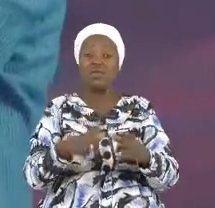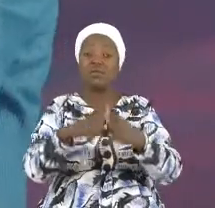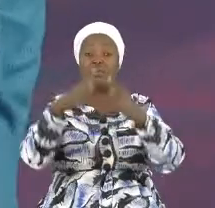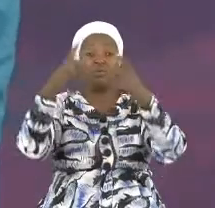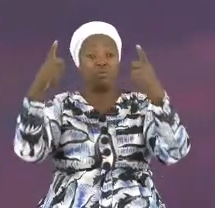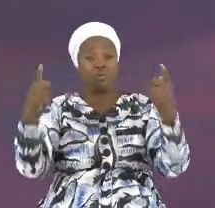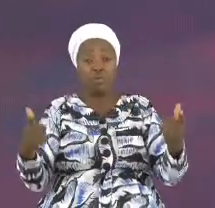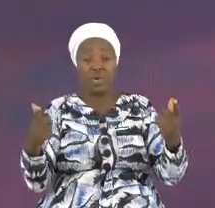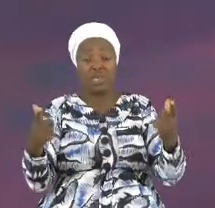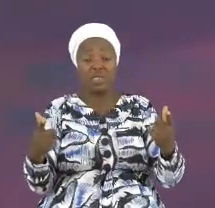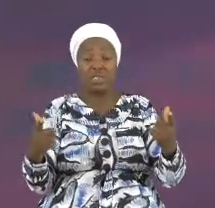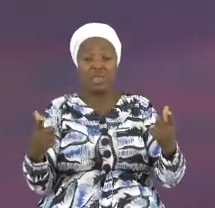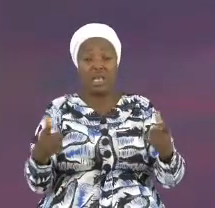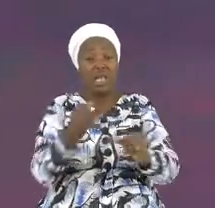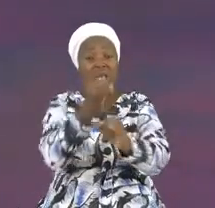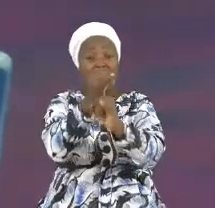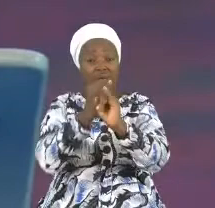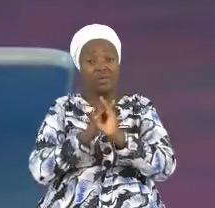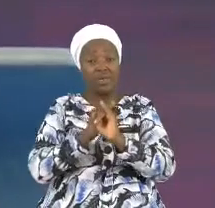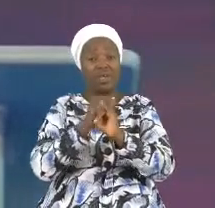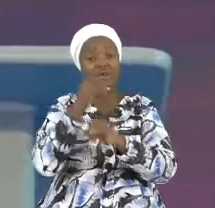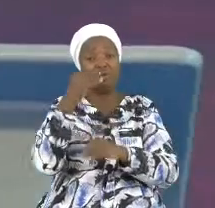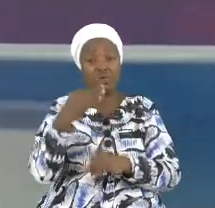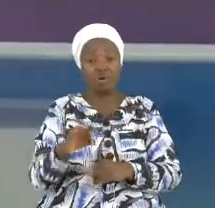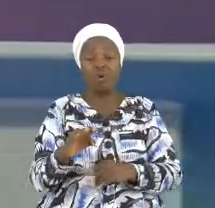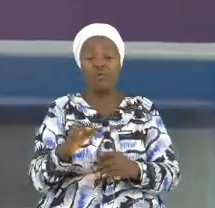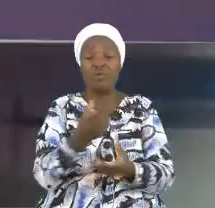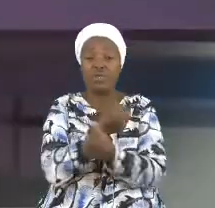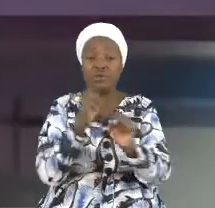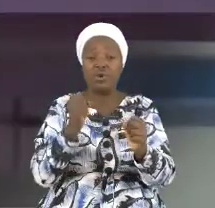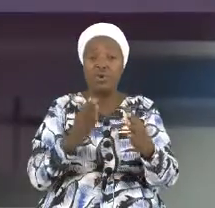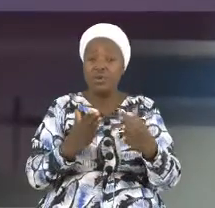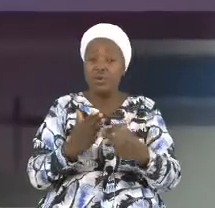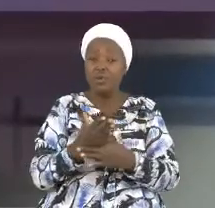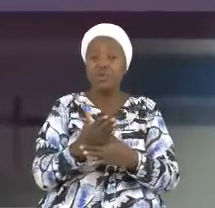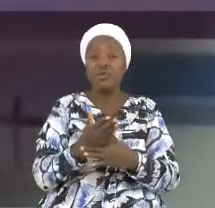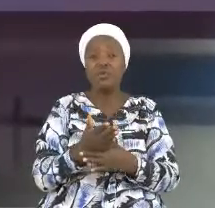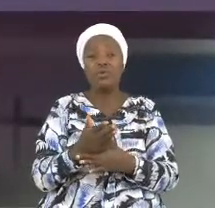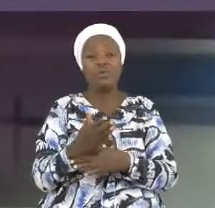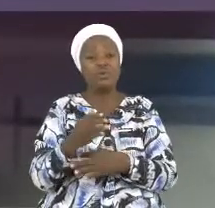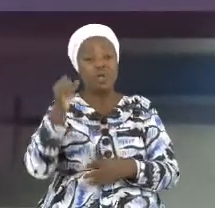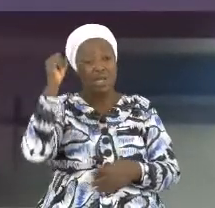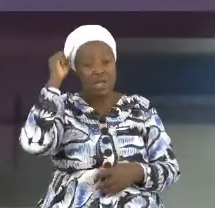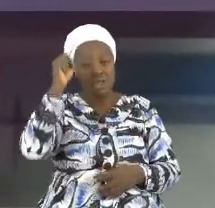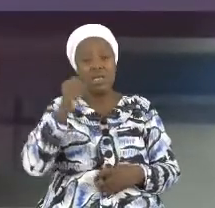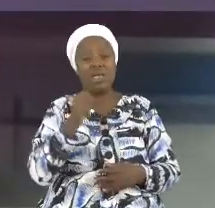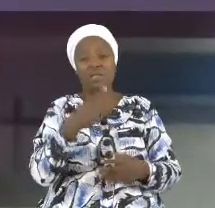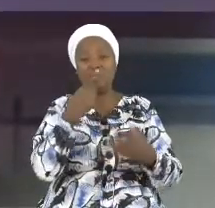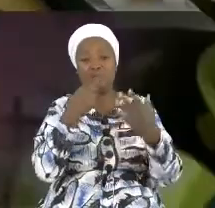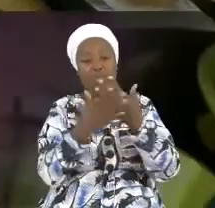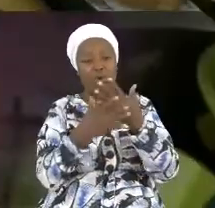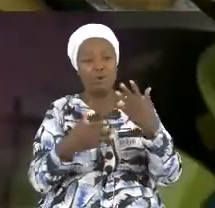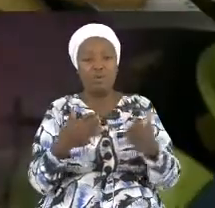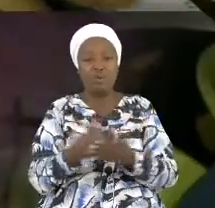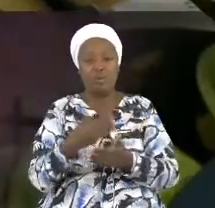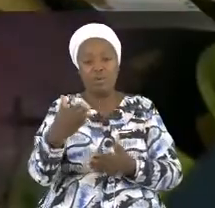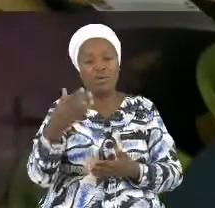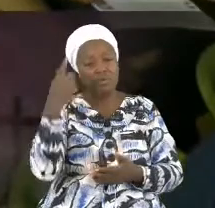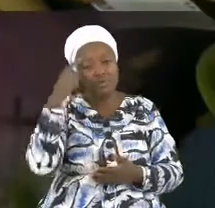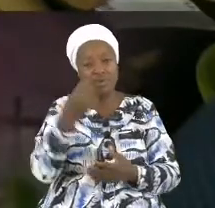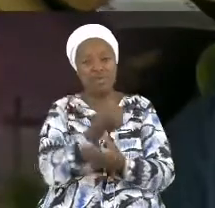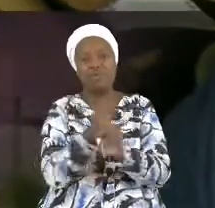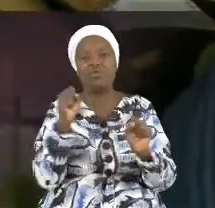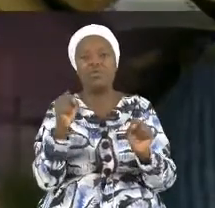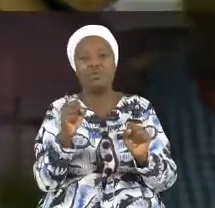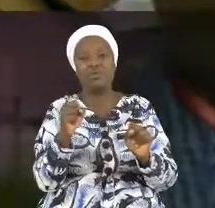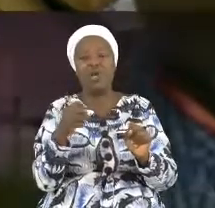salvation through his blood bought redemption. And the Lord will do it for all of us today. I said